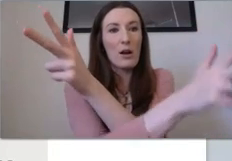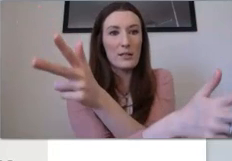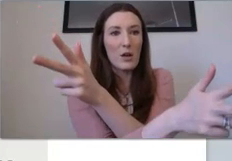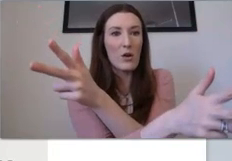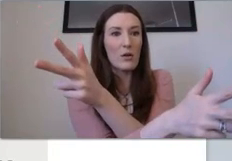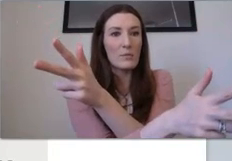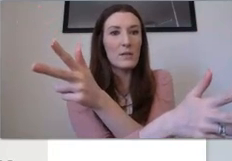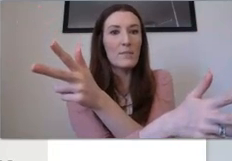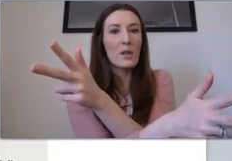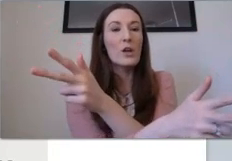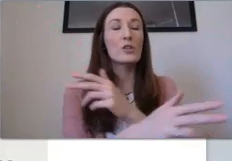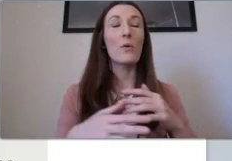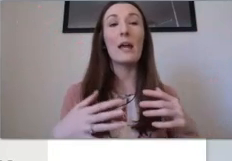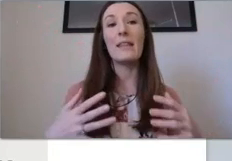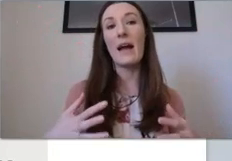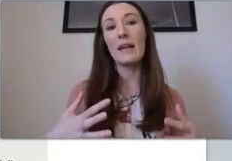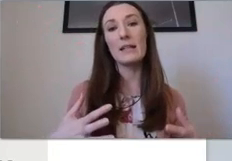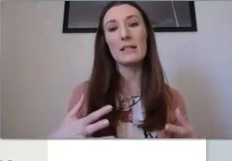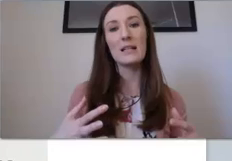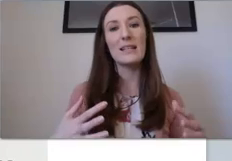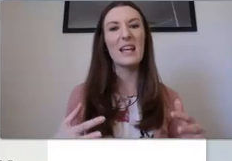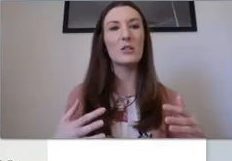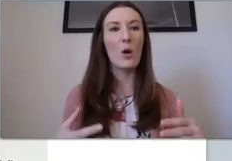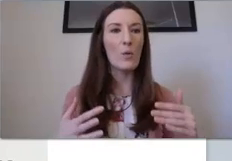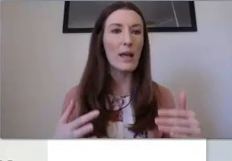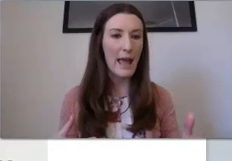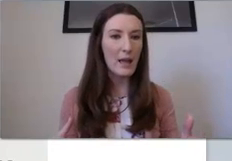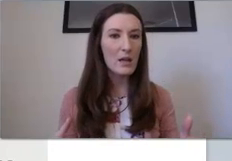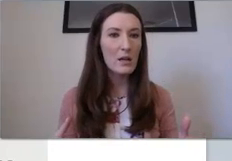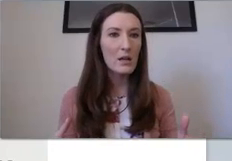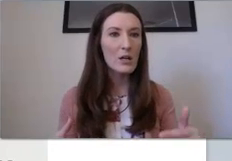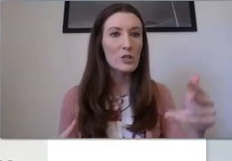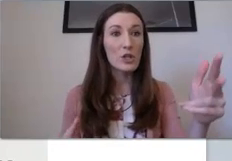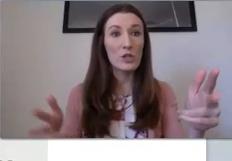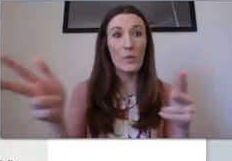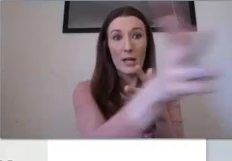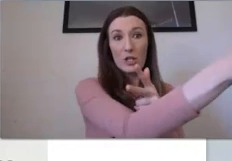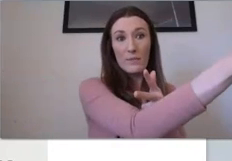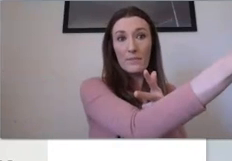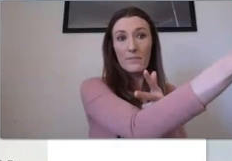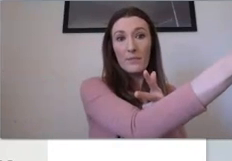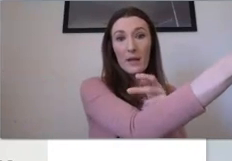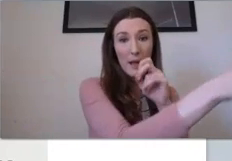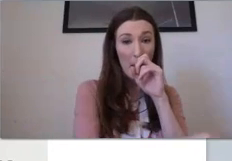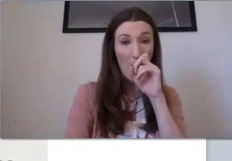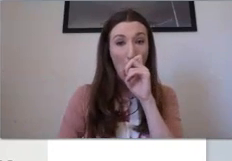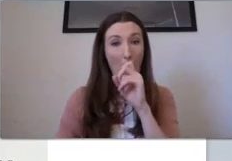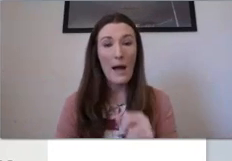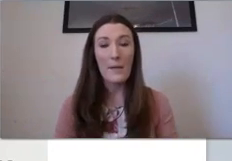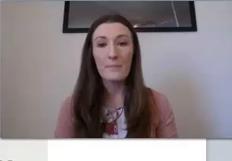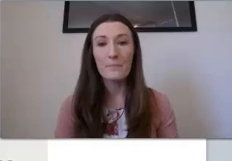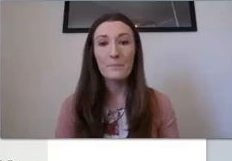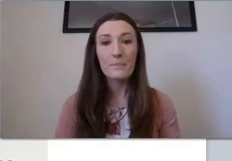be crossing your arms. So in that instance, it's okay to switch. Okay?